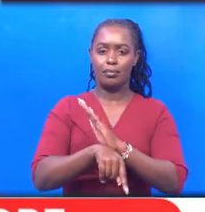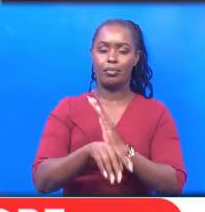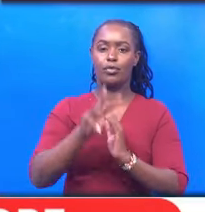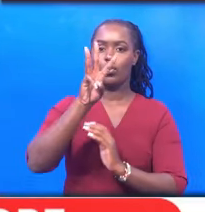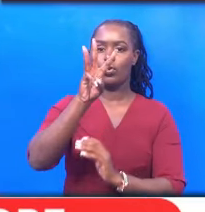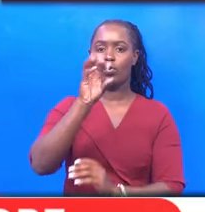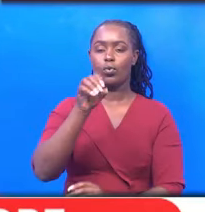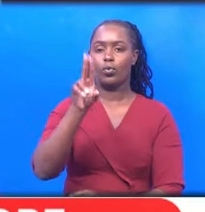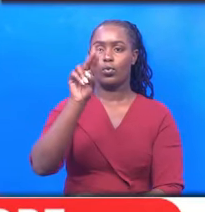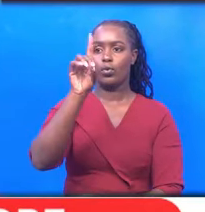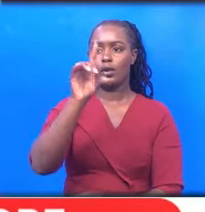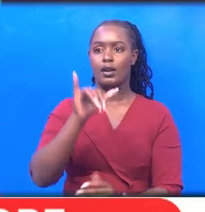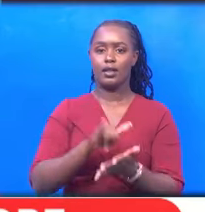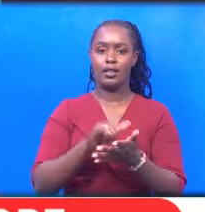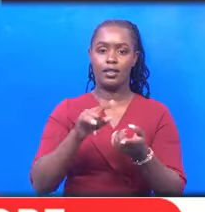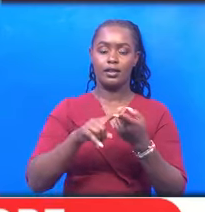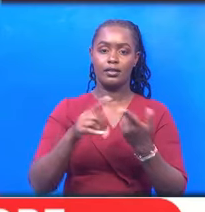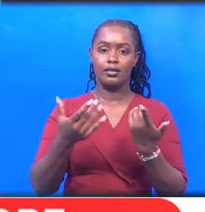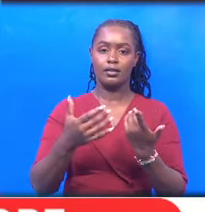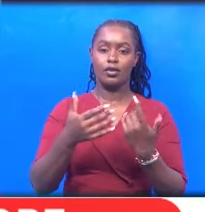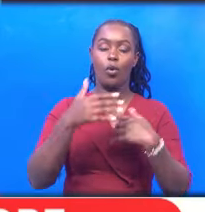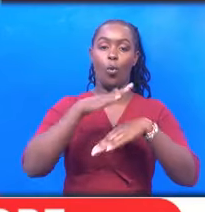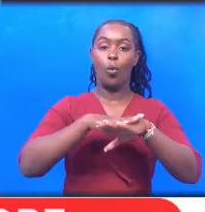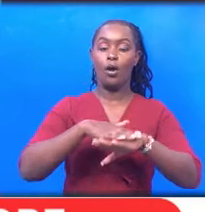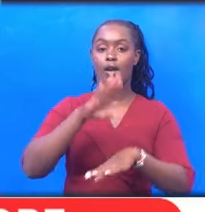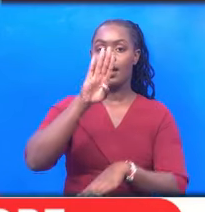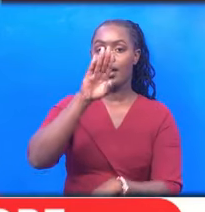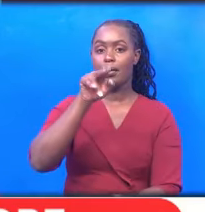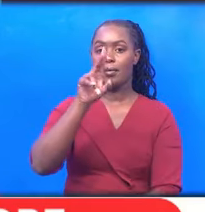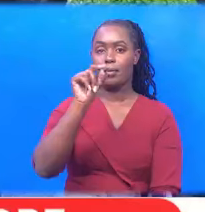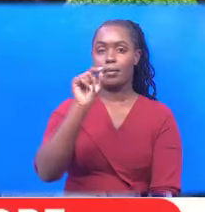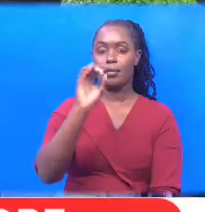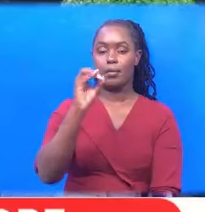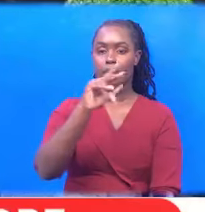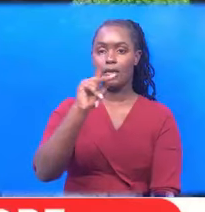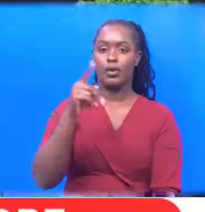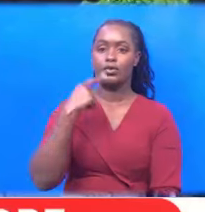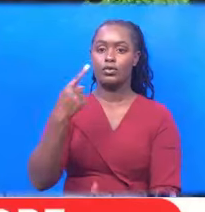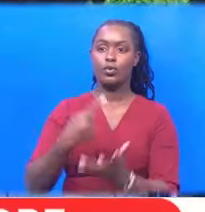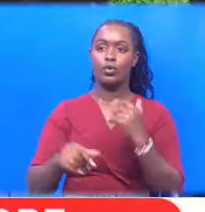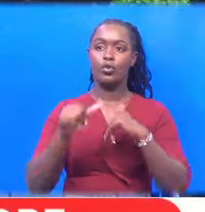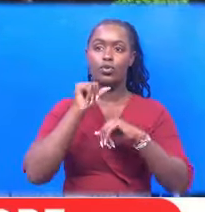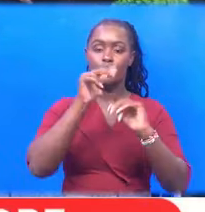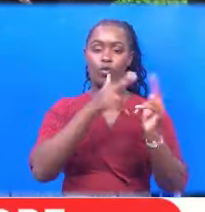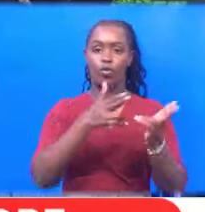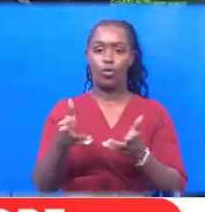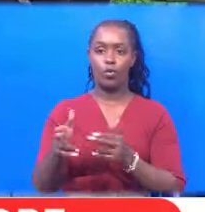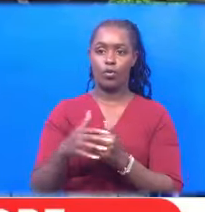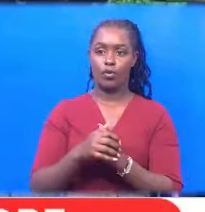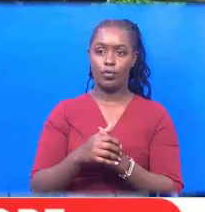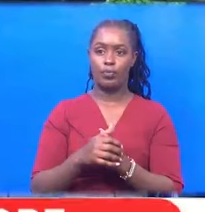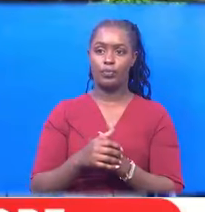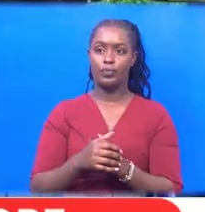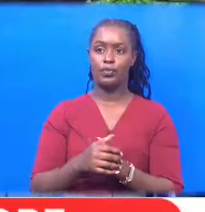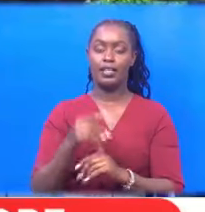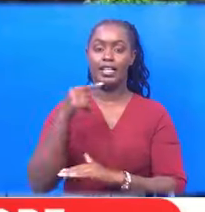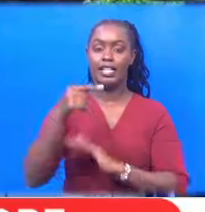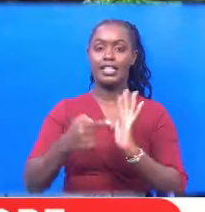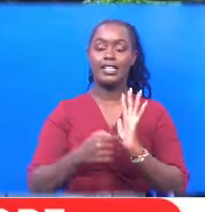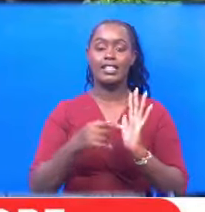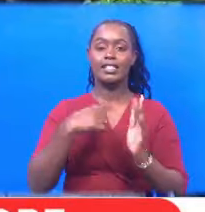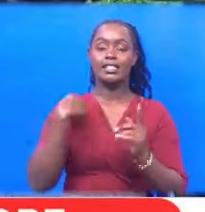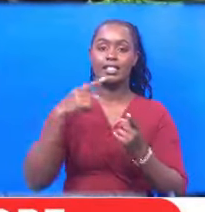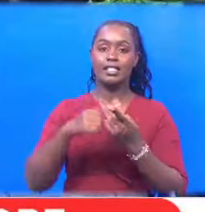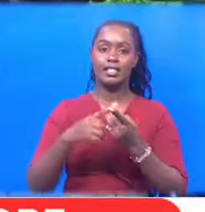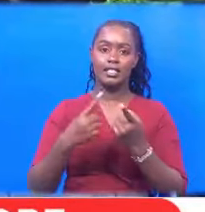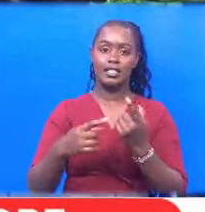the pulmonary vein caused by an object which wasn't a typical stab wound. The wound is not the typical stab